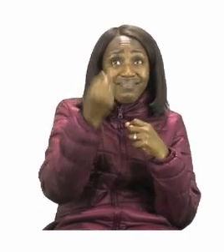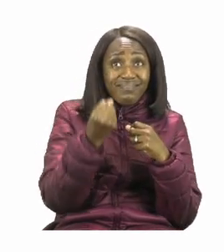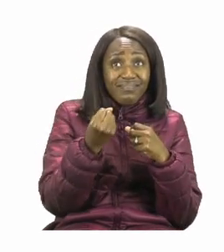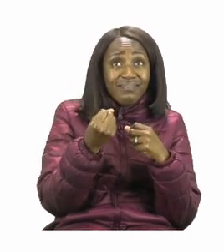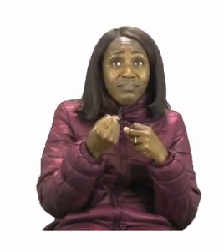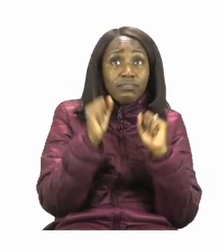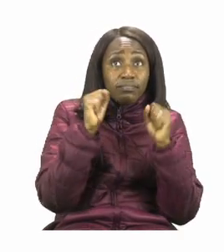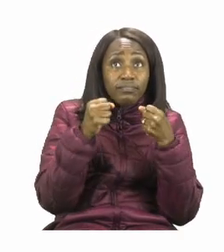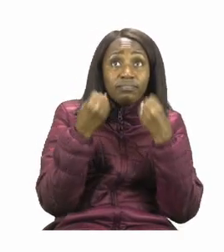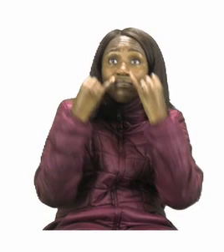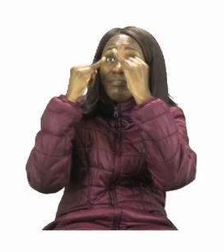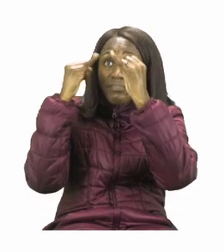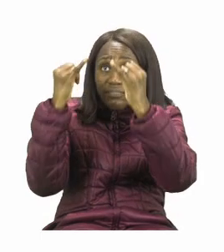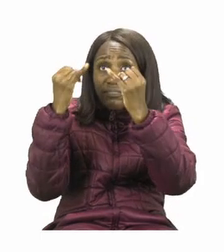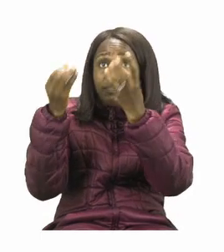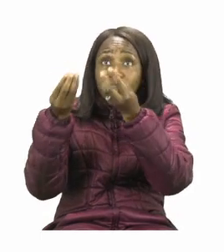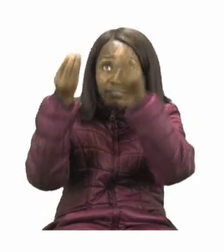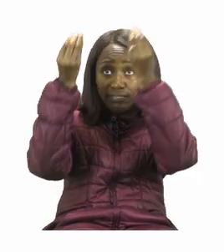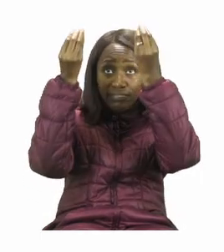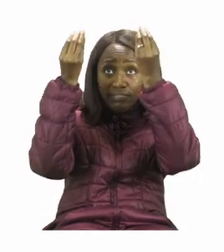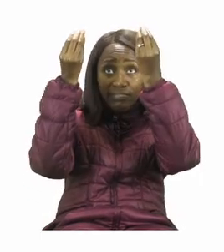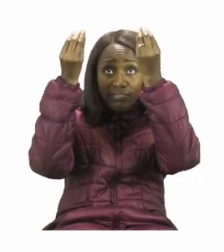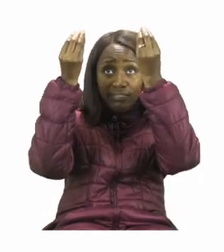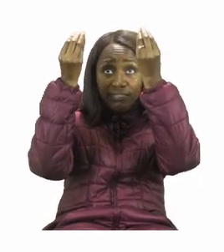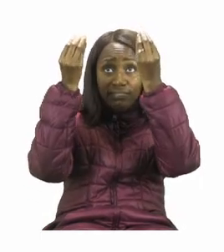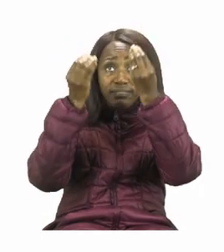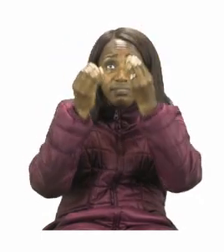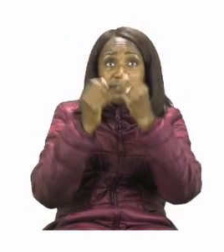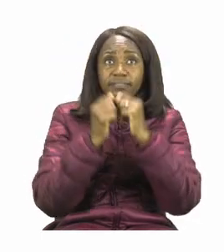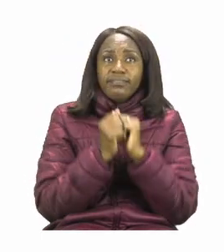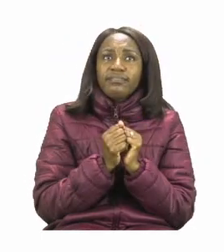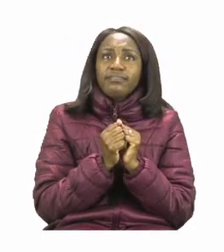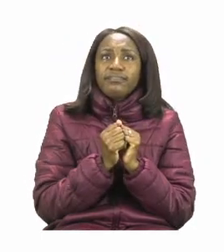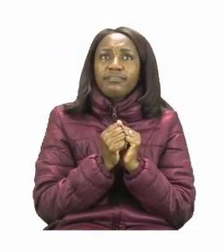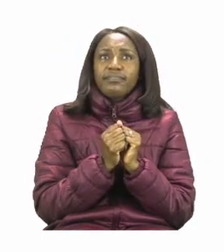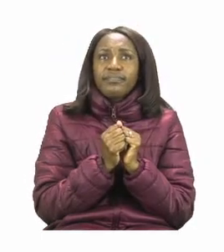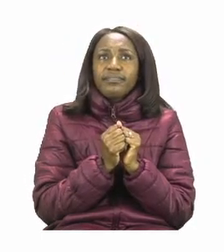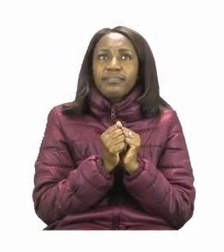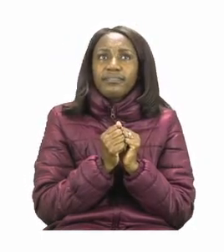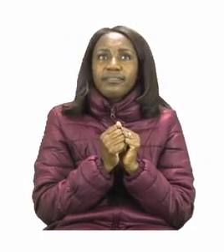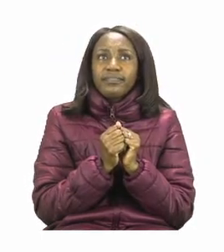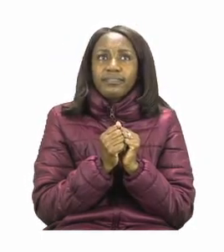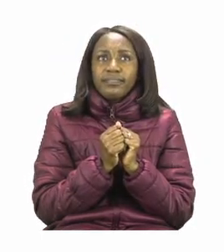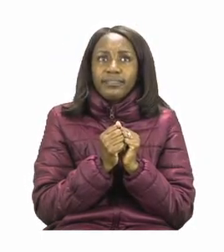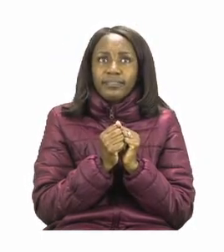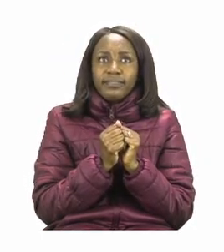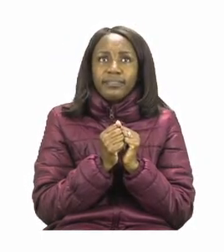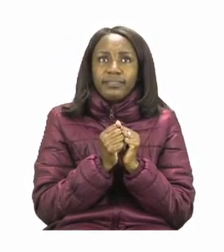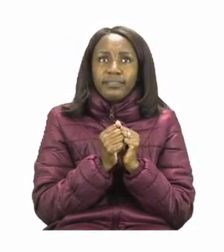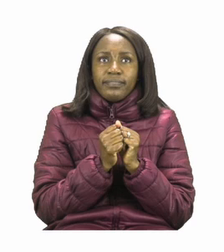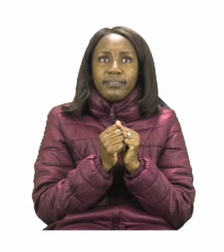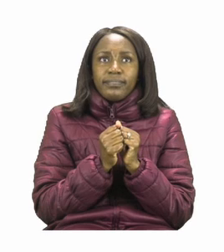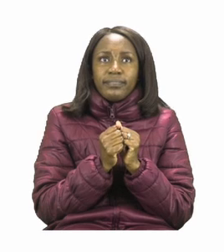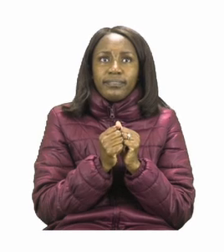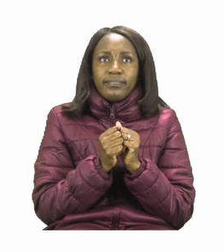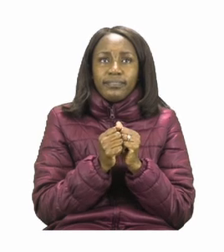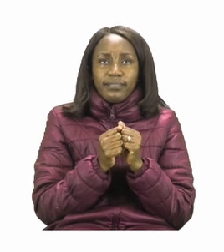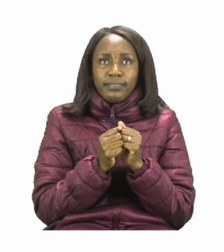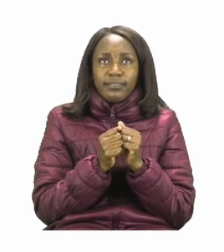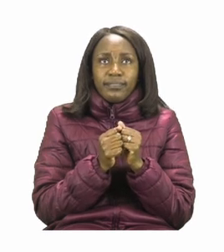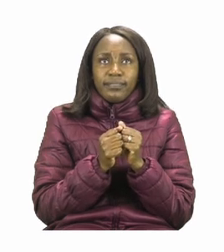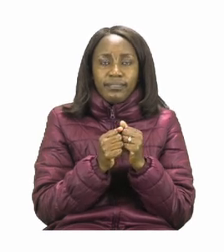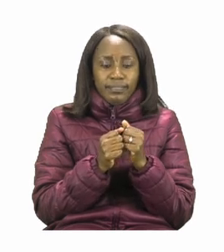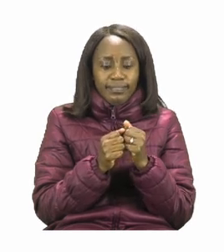Number 3 says, should we call for help if in trouble? Should